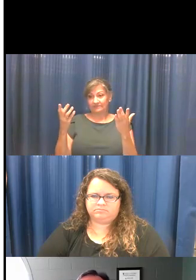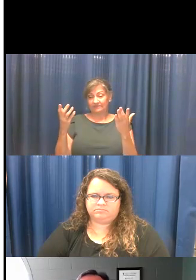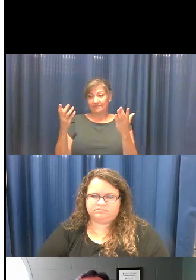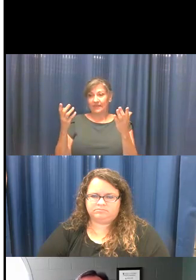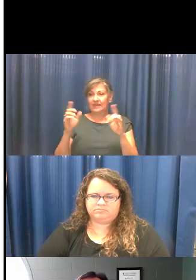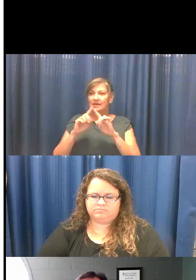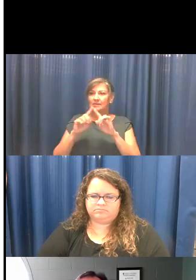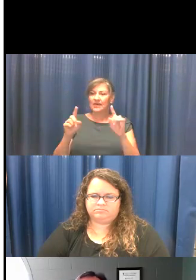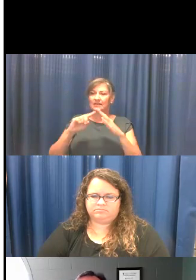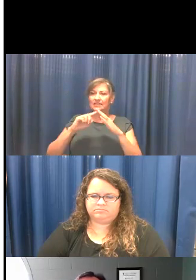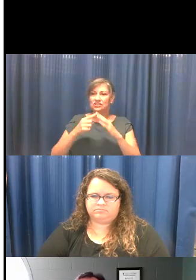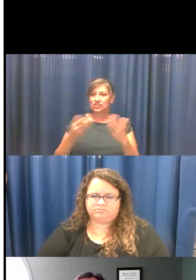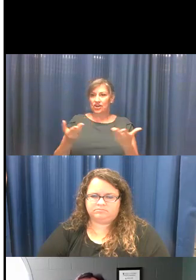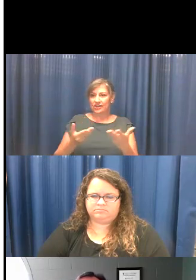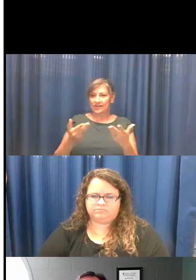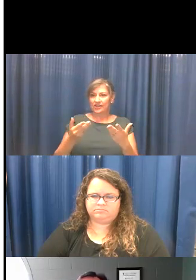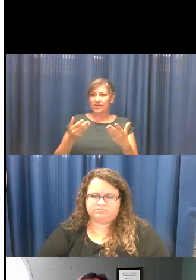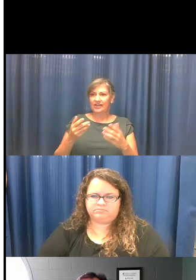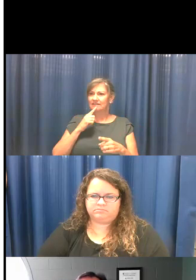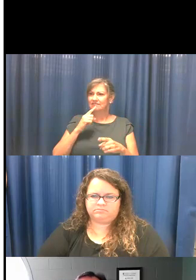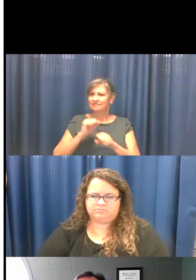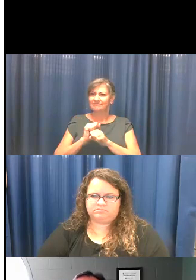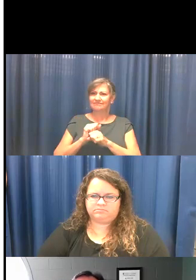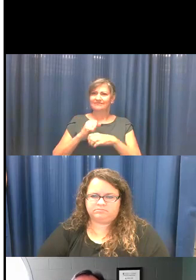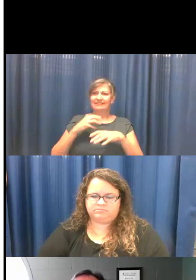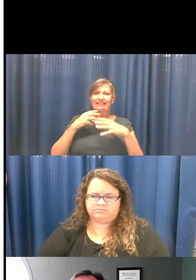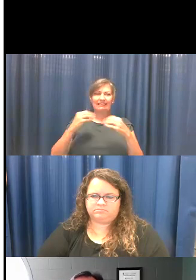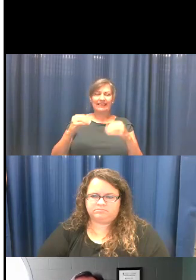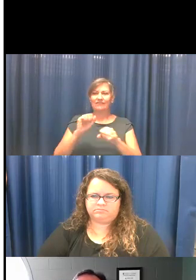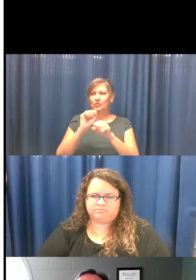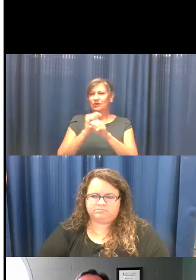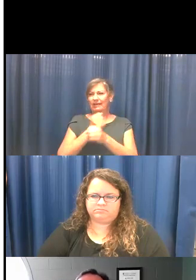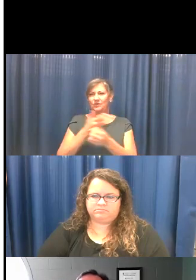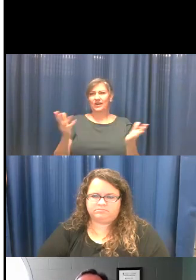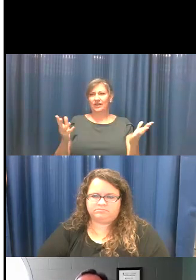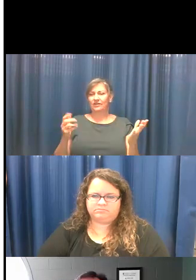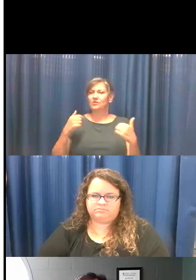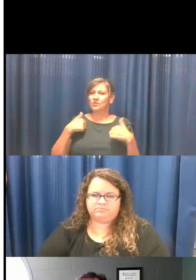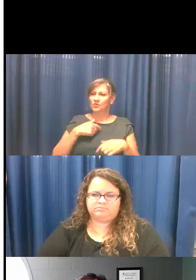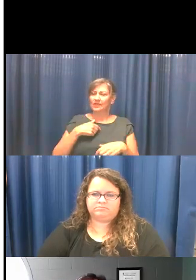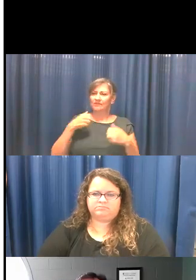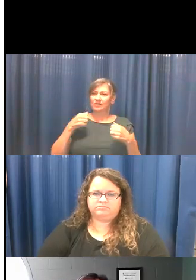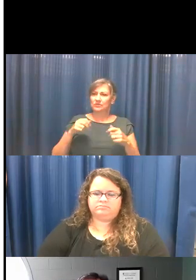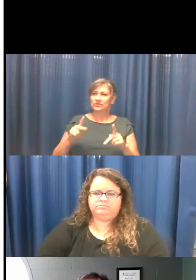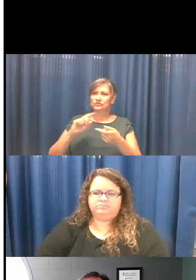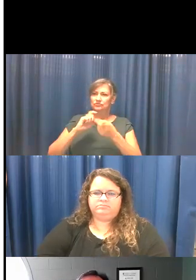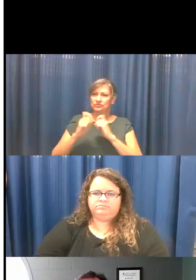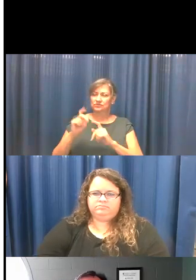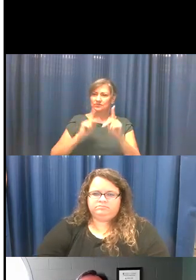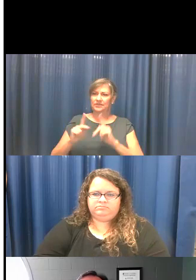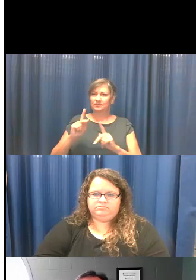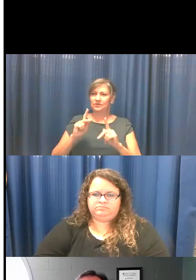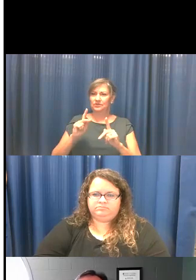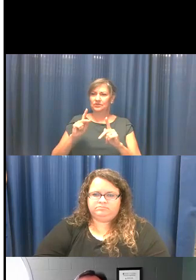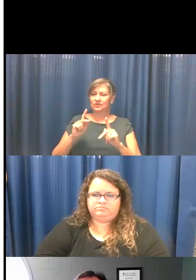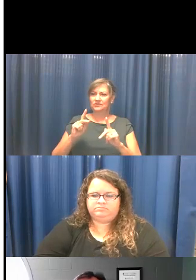start here and can literally go anywhere. And we get to change people's lives in profound ways. And we get